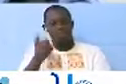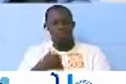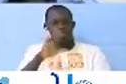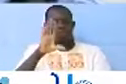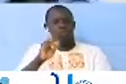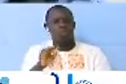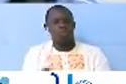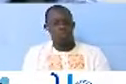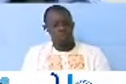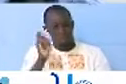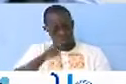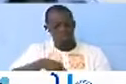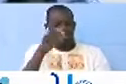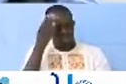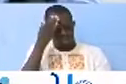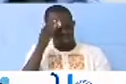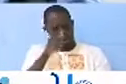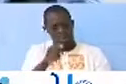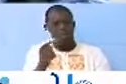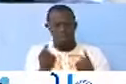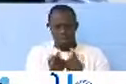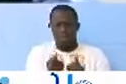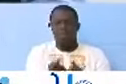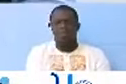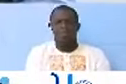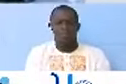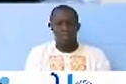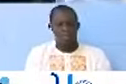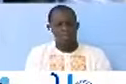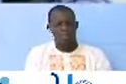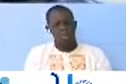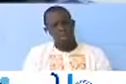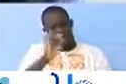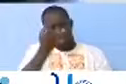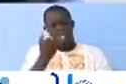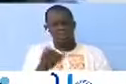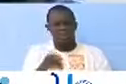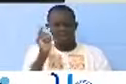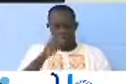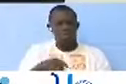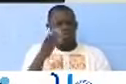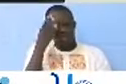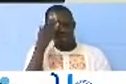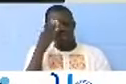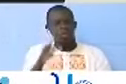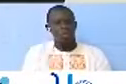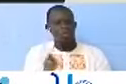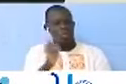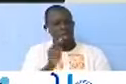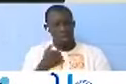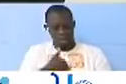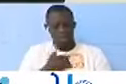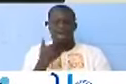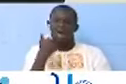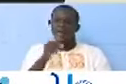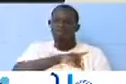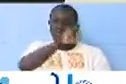Nye no lo nalo ko. I should know that. Abe ngini kaka wale la. Ah, nye no lo nale. Yes. Yes, and that's what I'm asking.